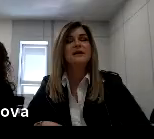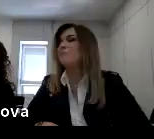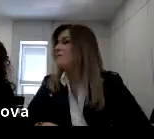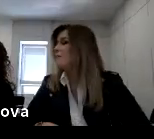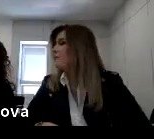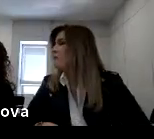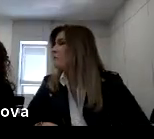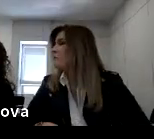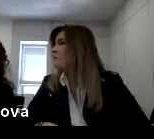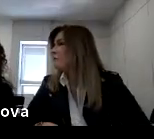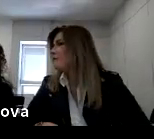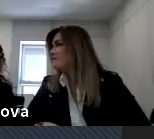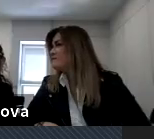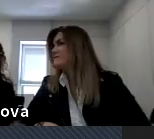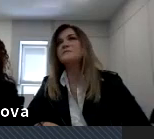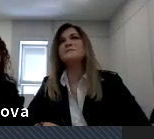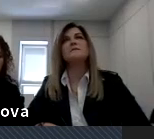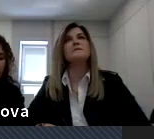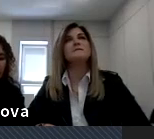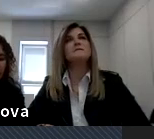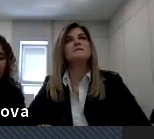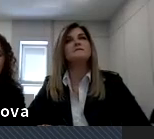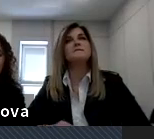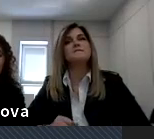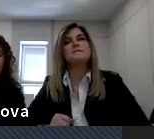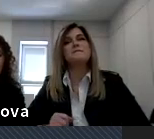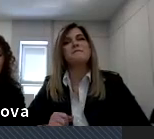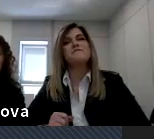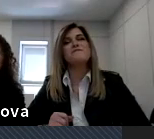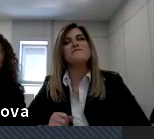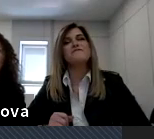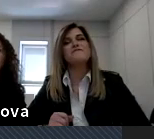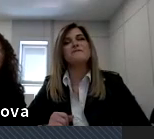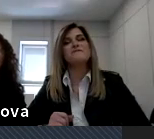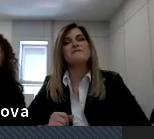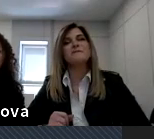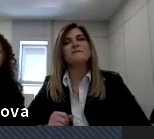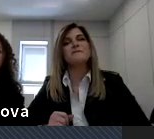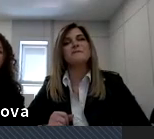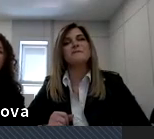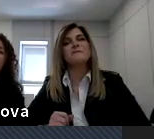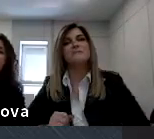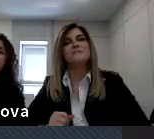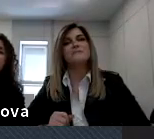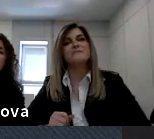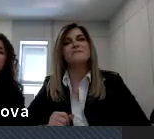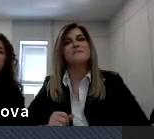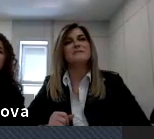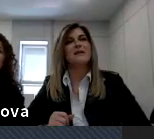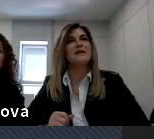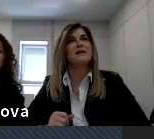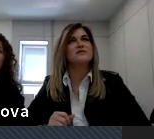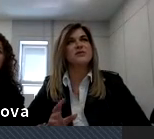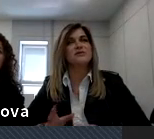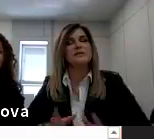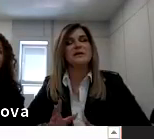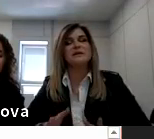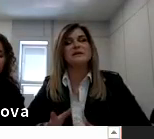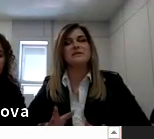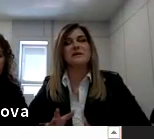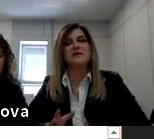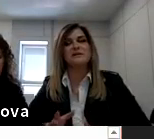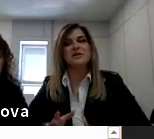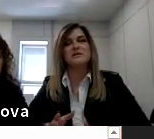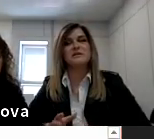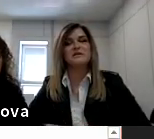INTILED. And I'm Liana Vinogradova. I'm head of lighting design department. Yeah, sorry, we are